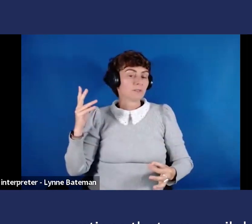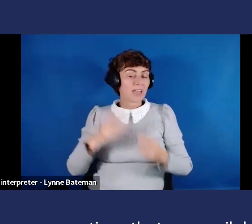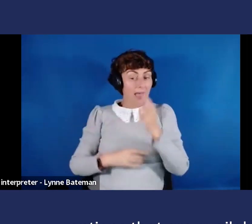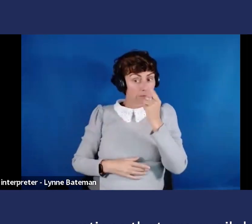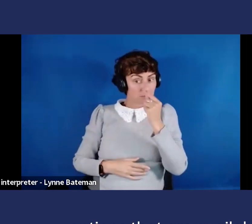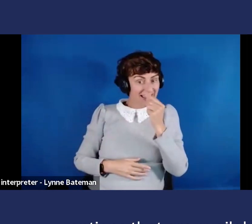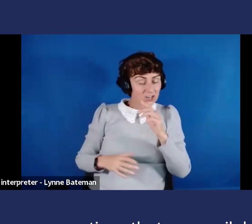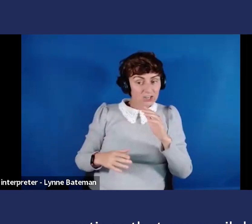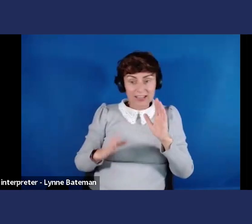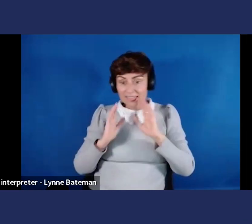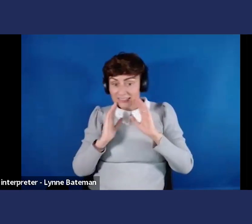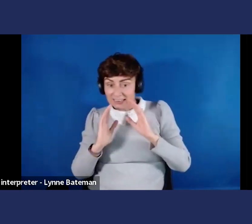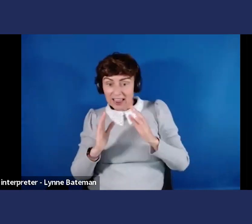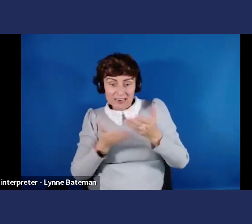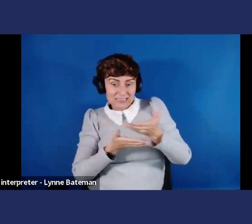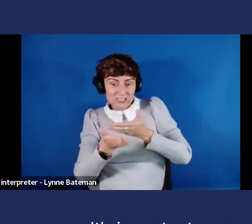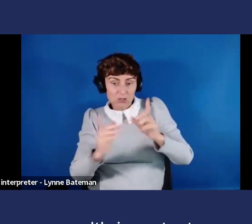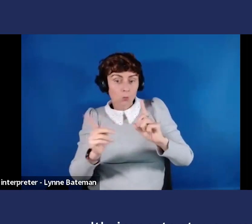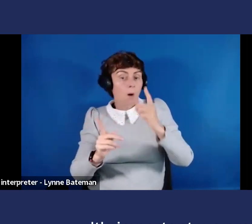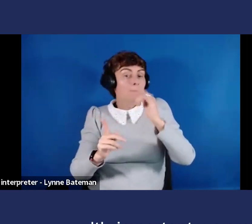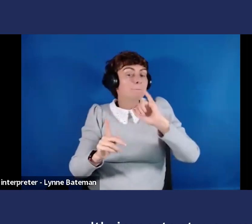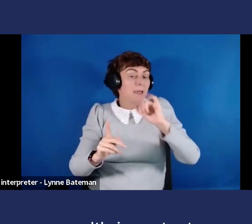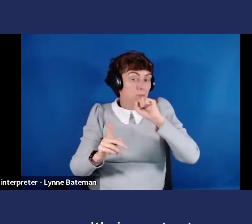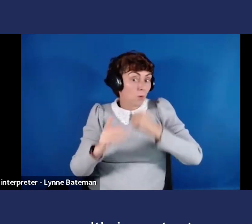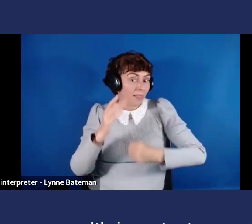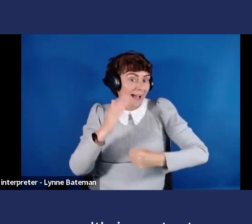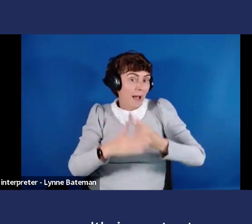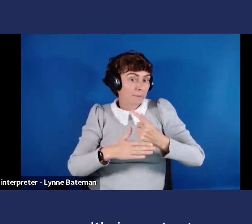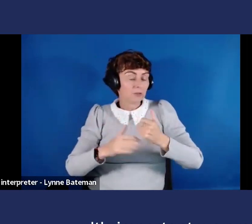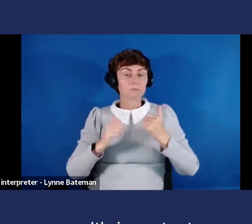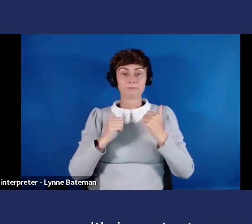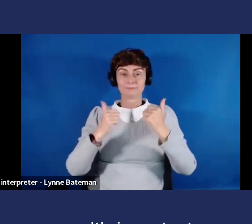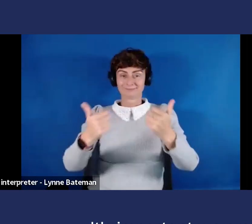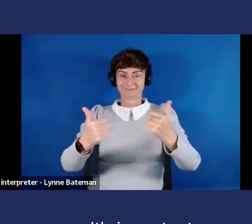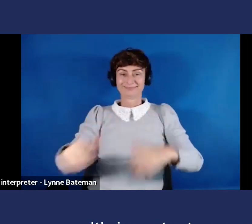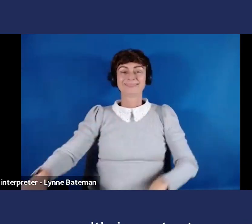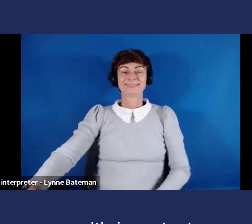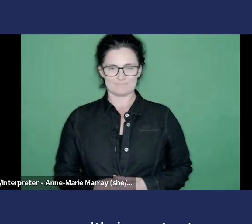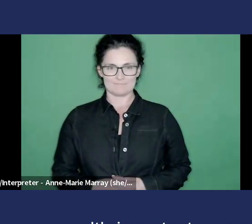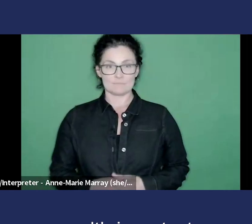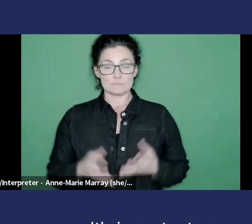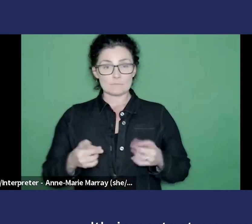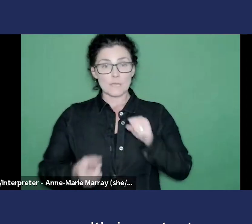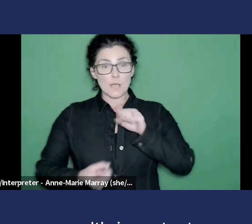some of the things that can happen in their birth. It's important that we provide not only that, but an